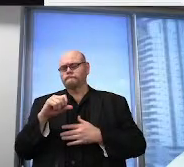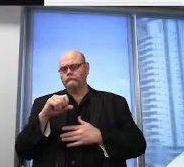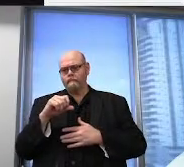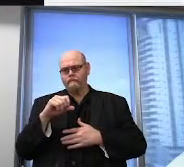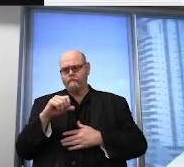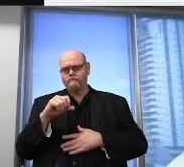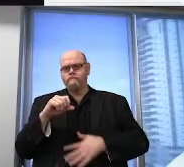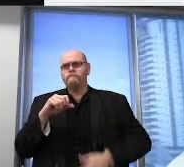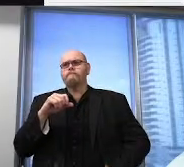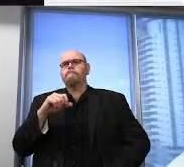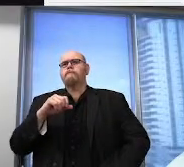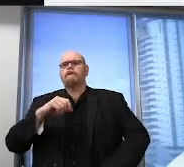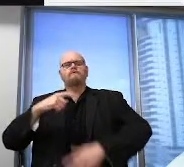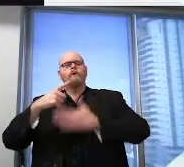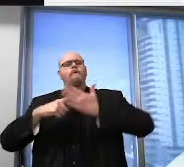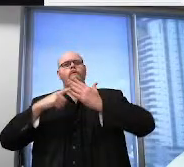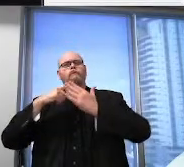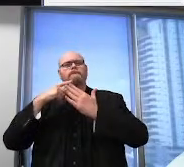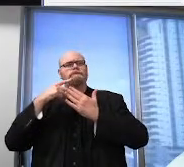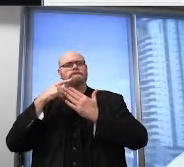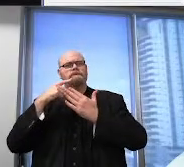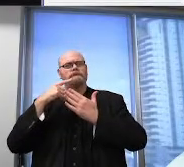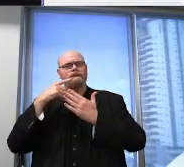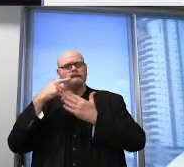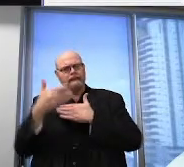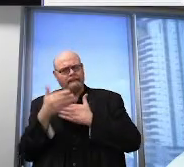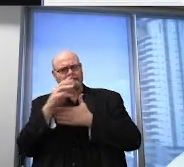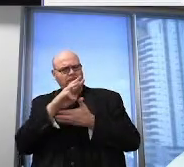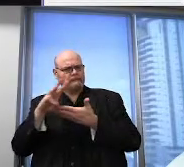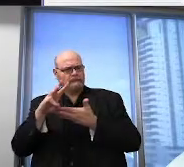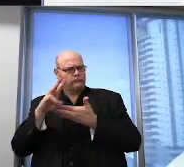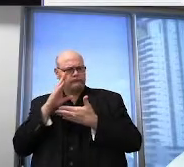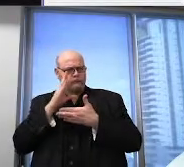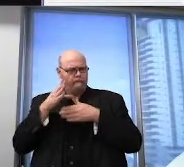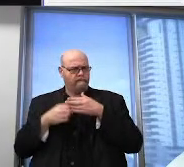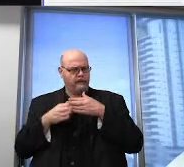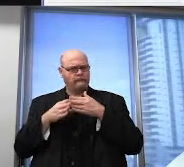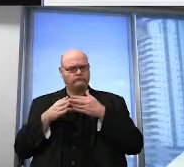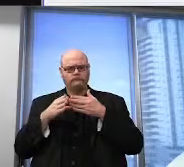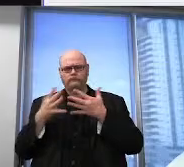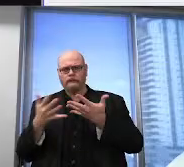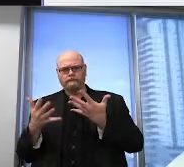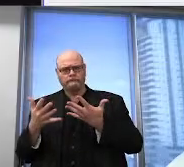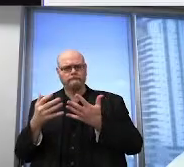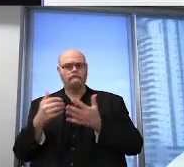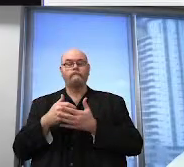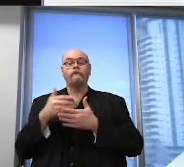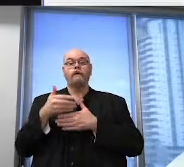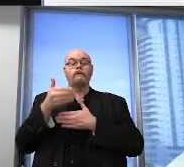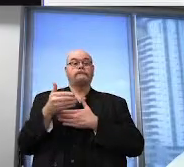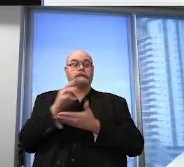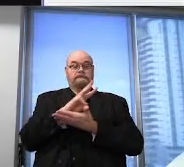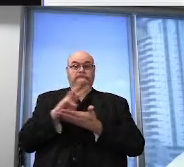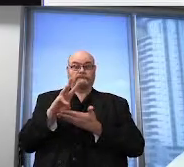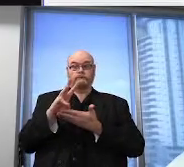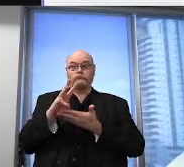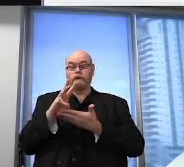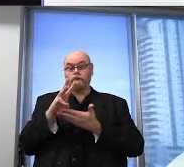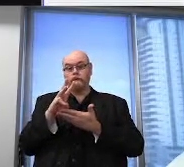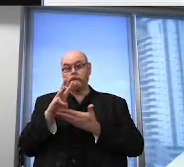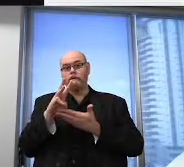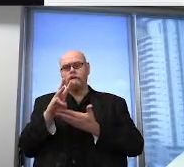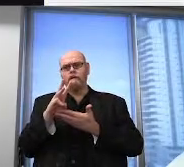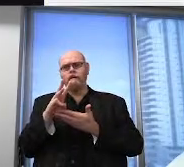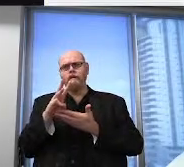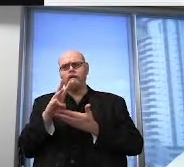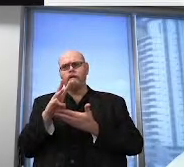What do you expect you're going to complete in the next 6 weeks? In the next 6 weeks, we will, from